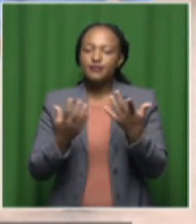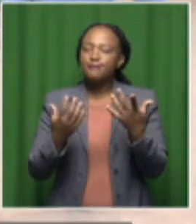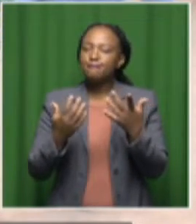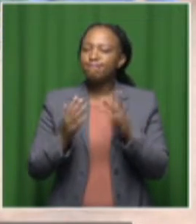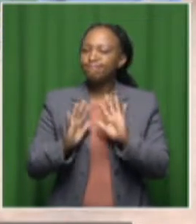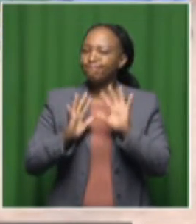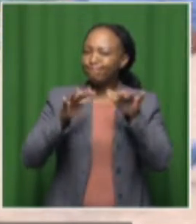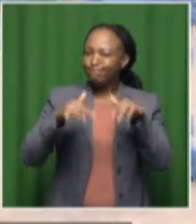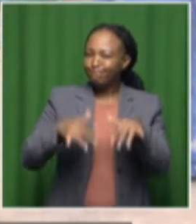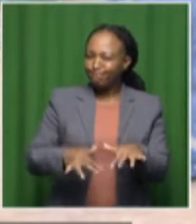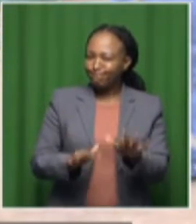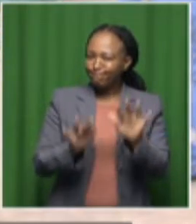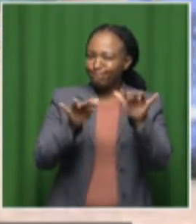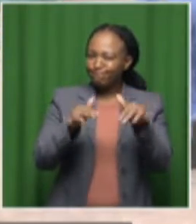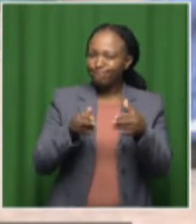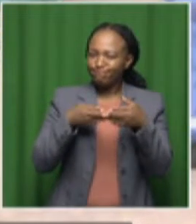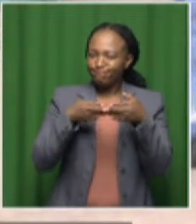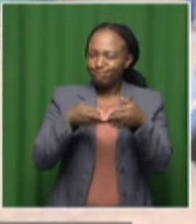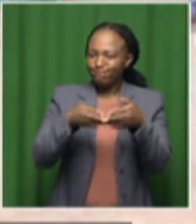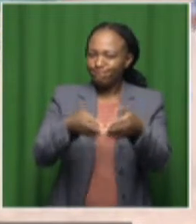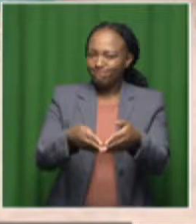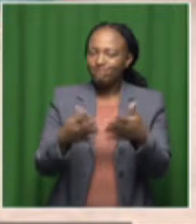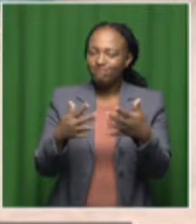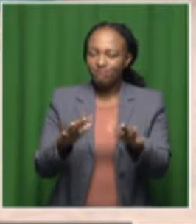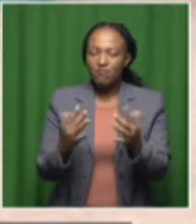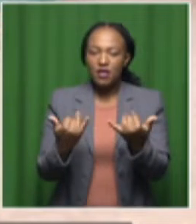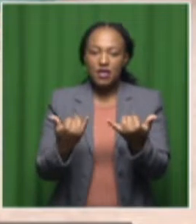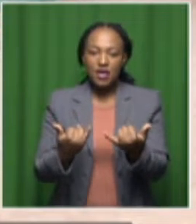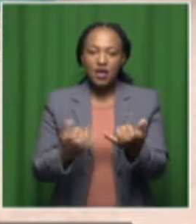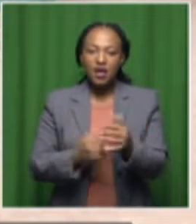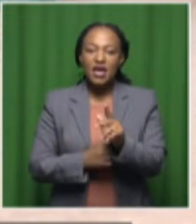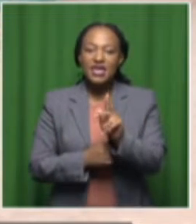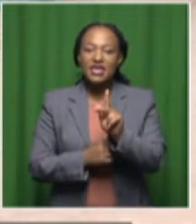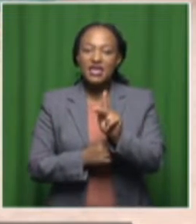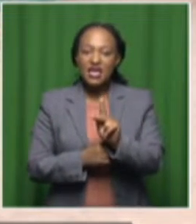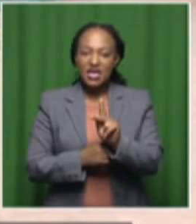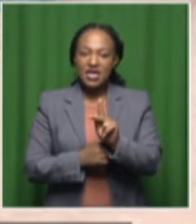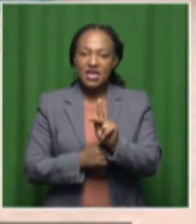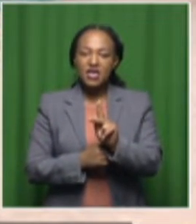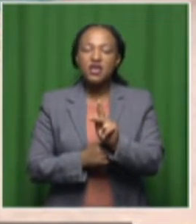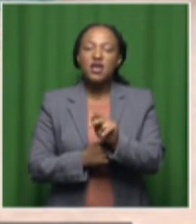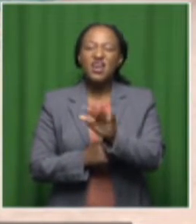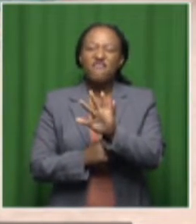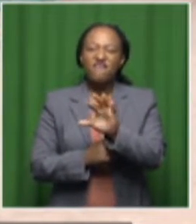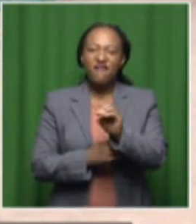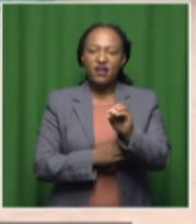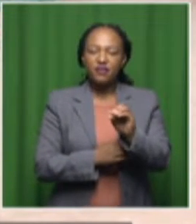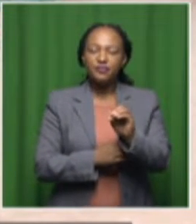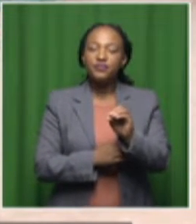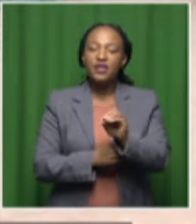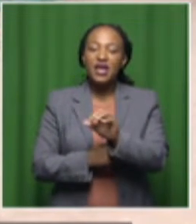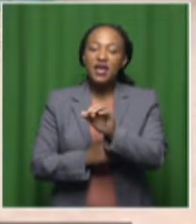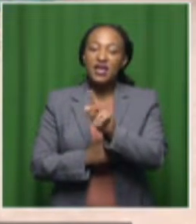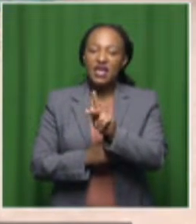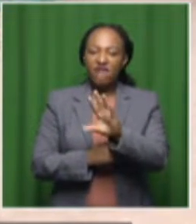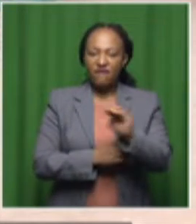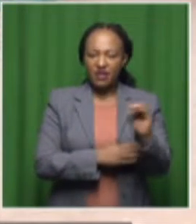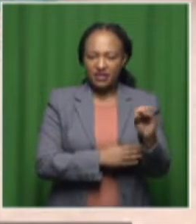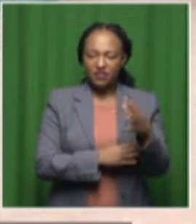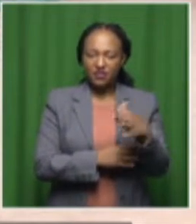make you even a little more jealous, Sakina, because at the moment here at Quay 500, of course, the SA Agulhas behind